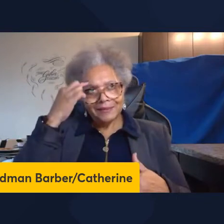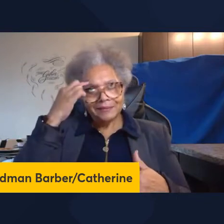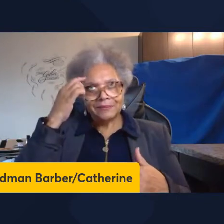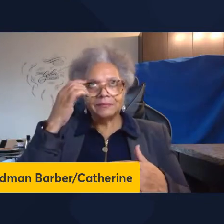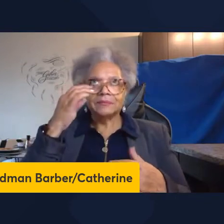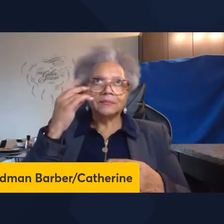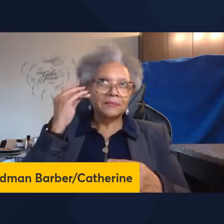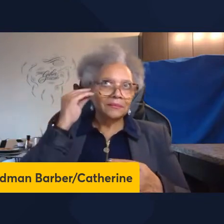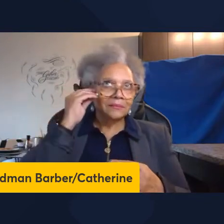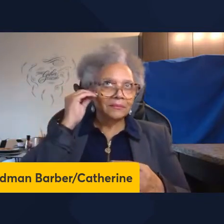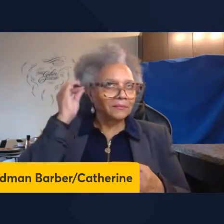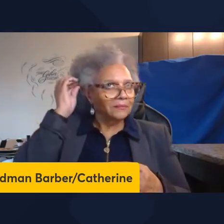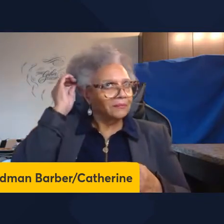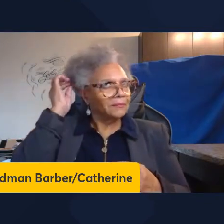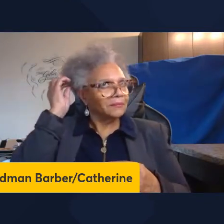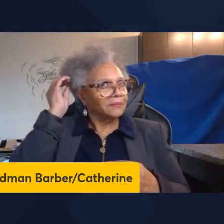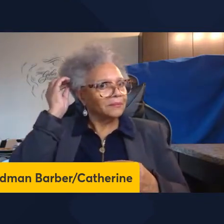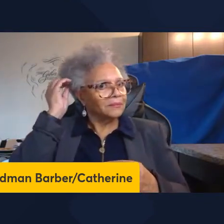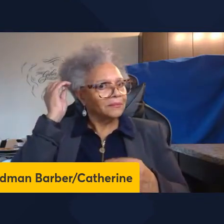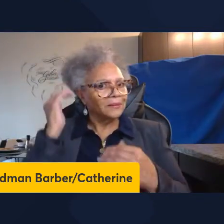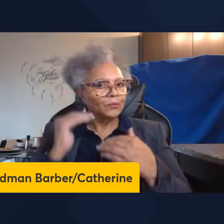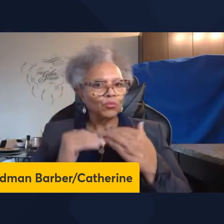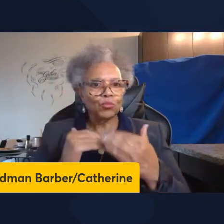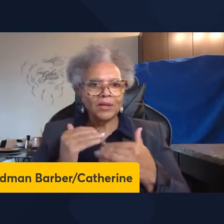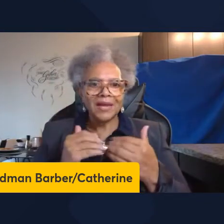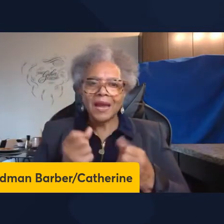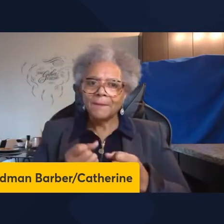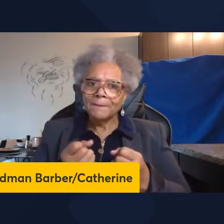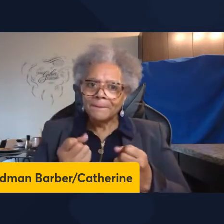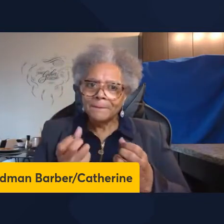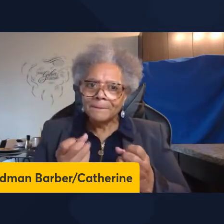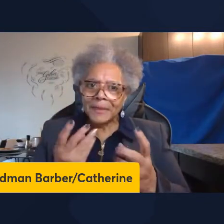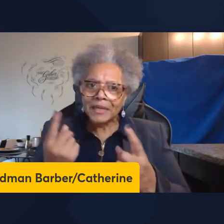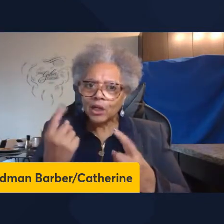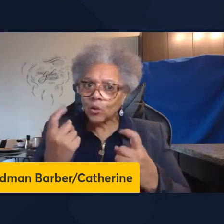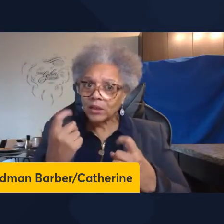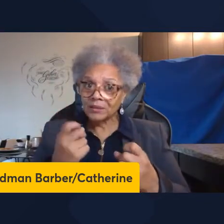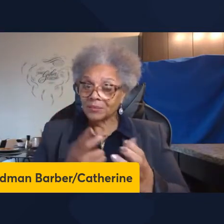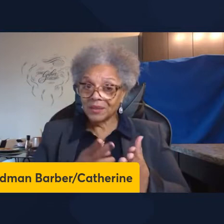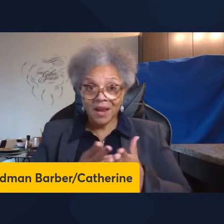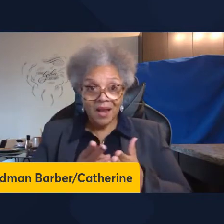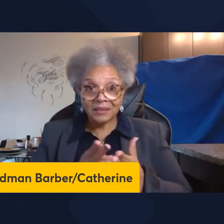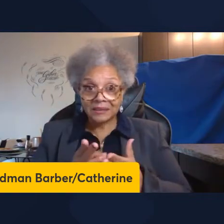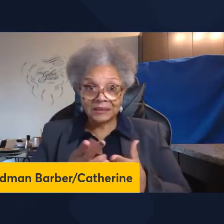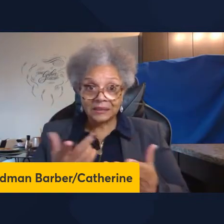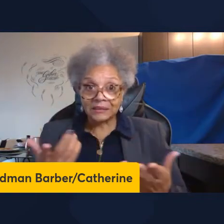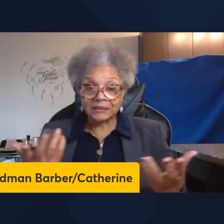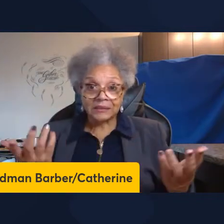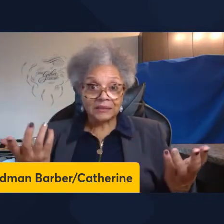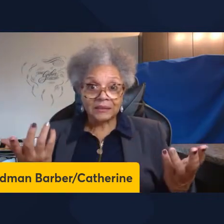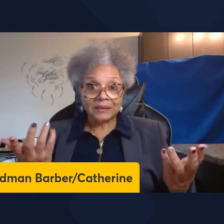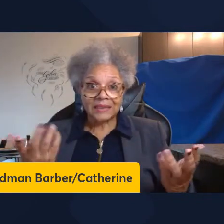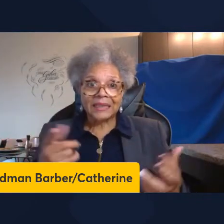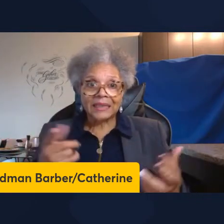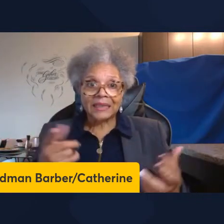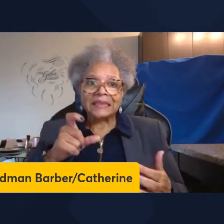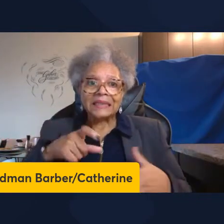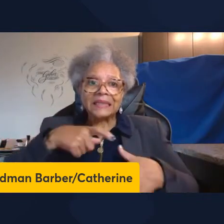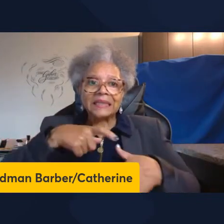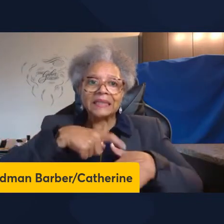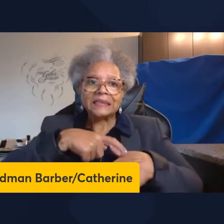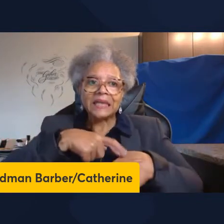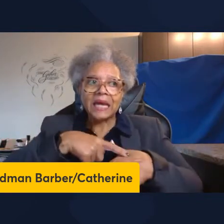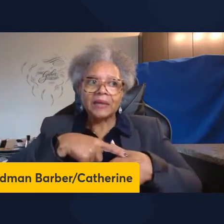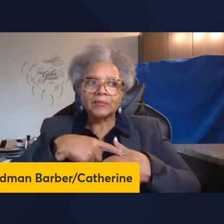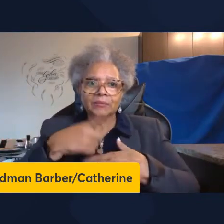and they were really they had a lot of questions, but to be quite honest, they needed time to let